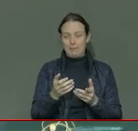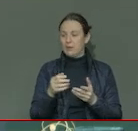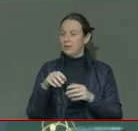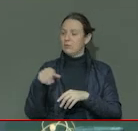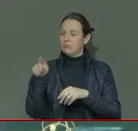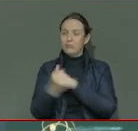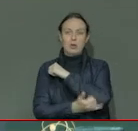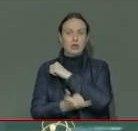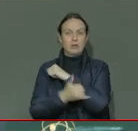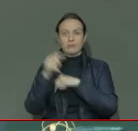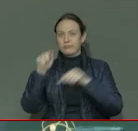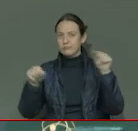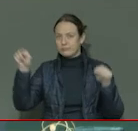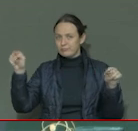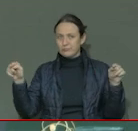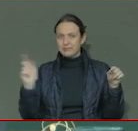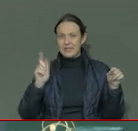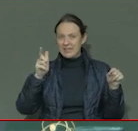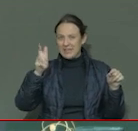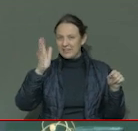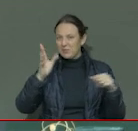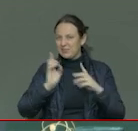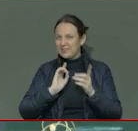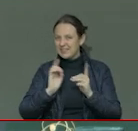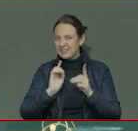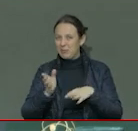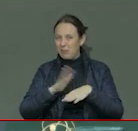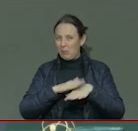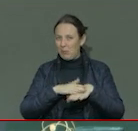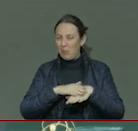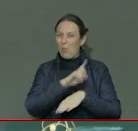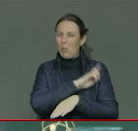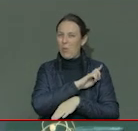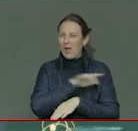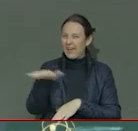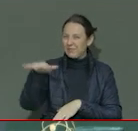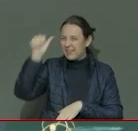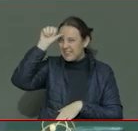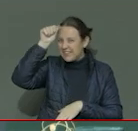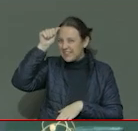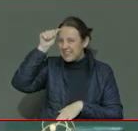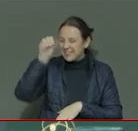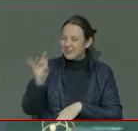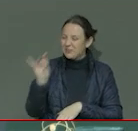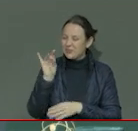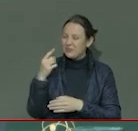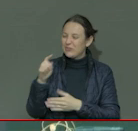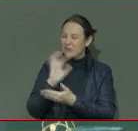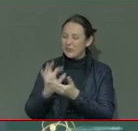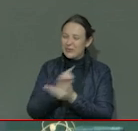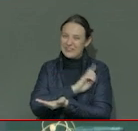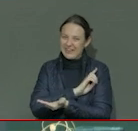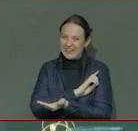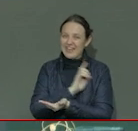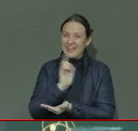And when we speak about the plot, we'll talk about why India? Why did he choose India? So